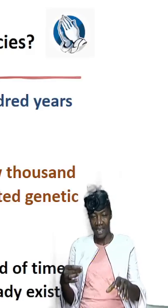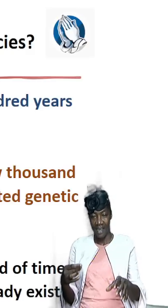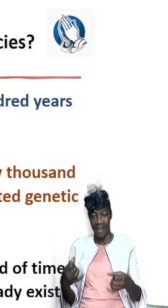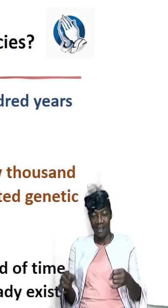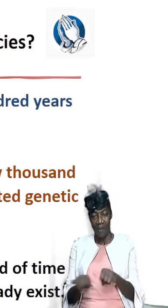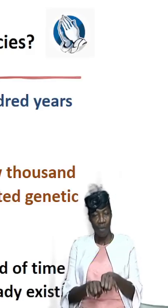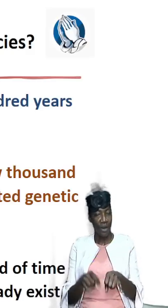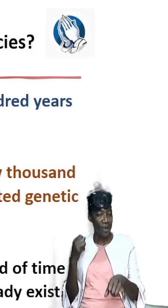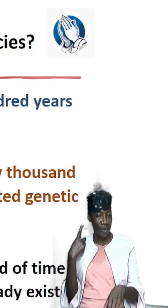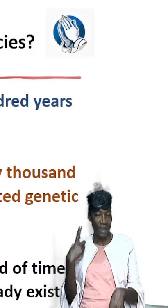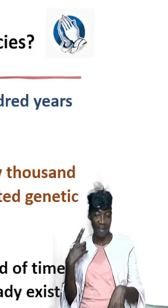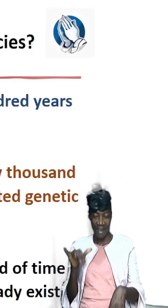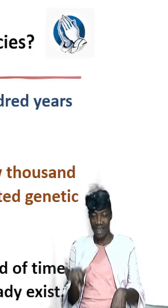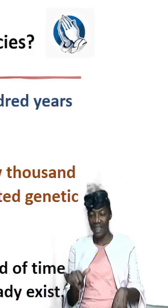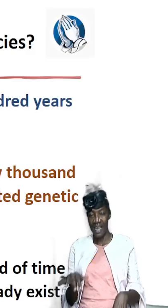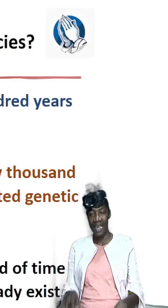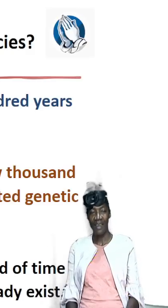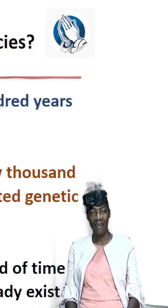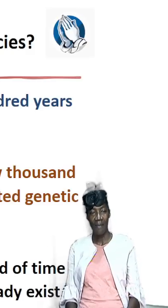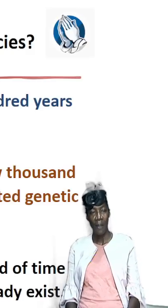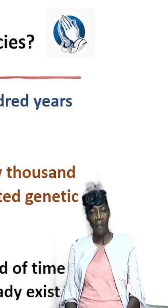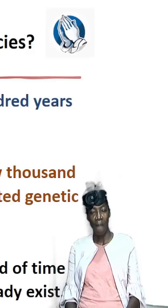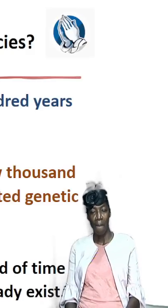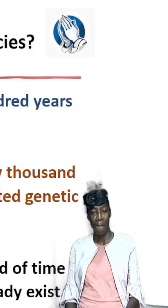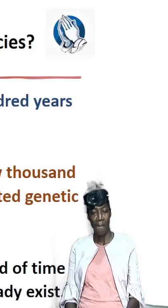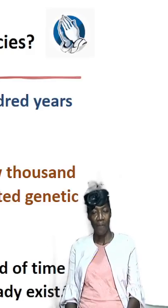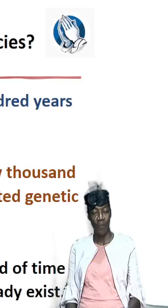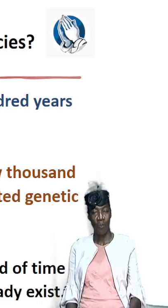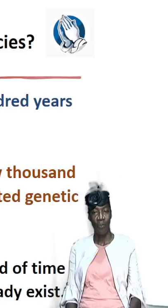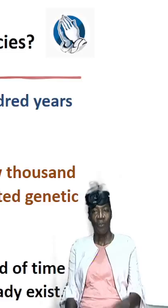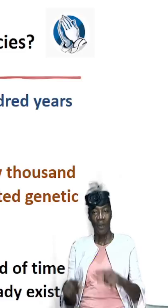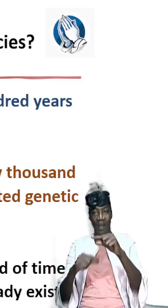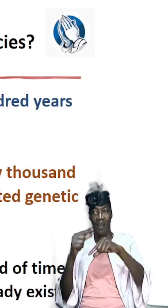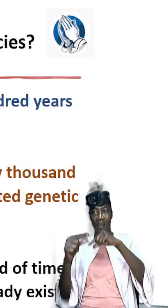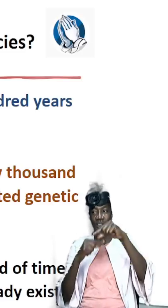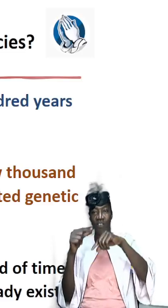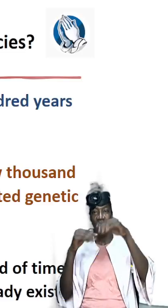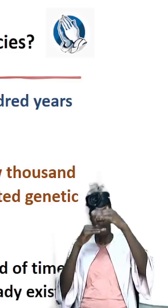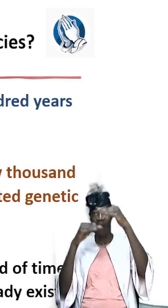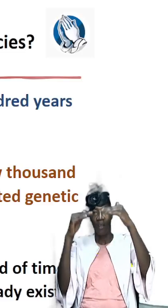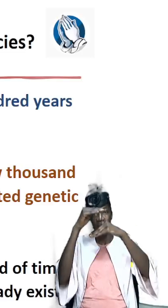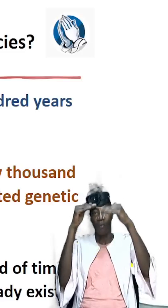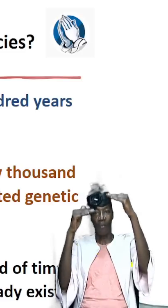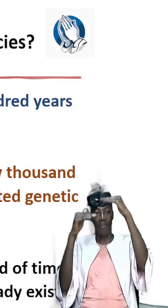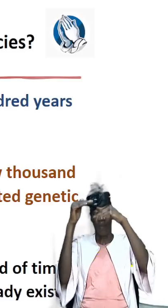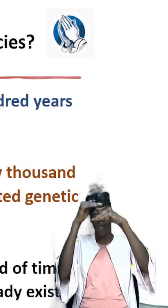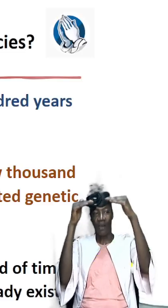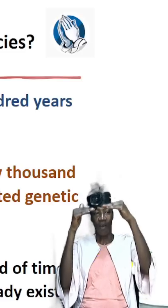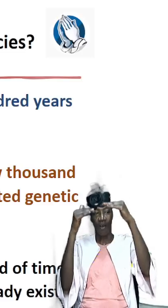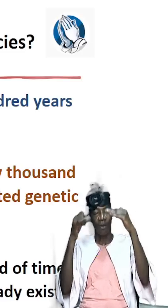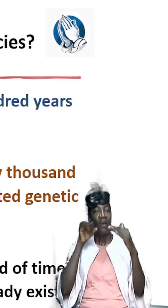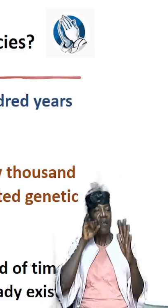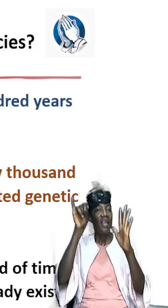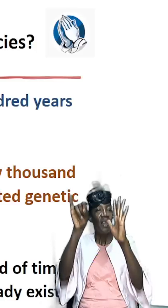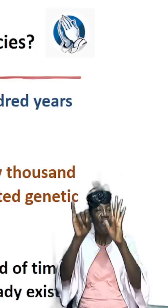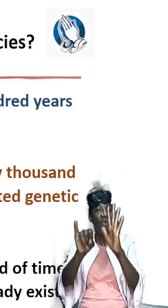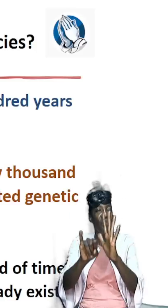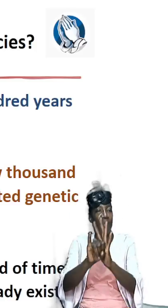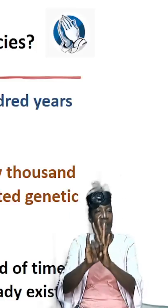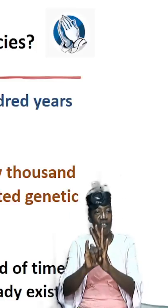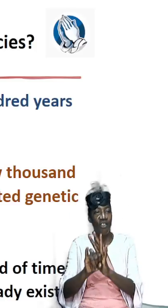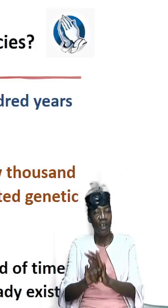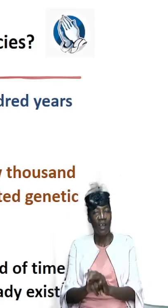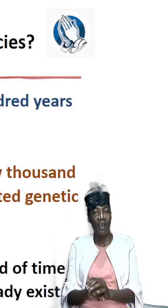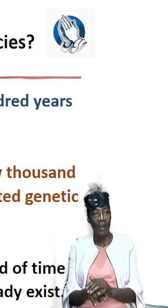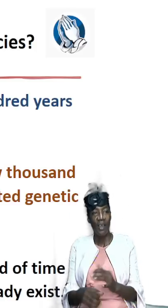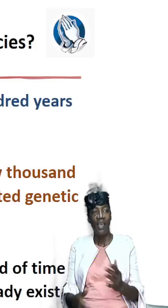that we understand that the genetic buildup in terms of the information is already,